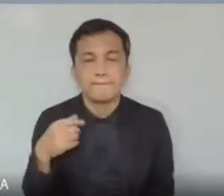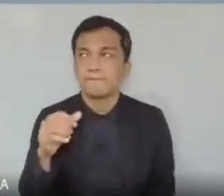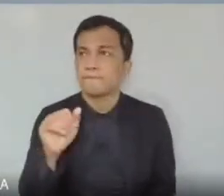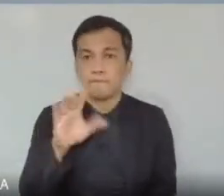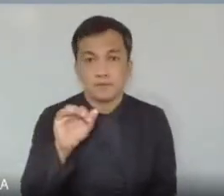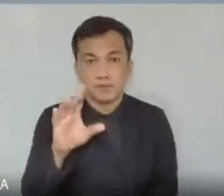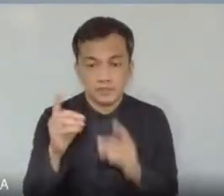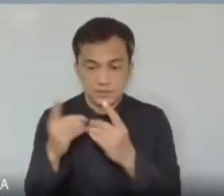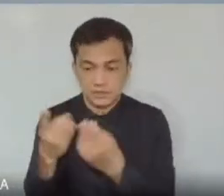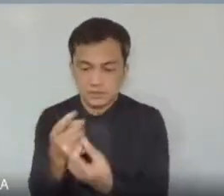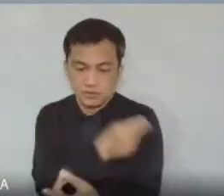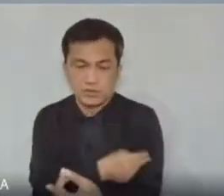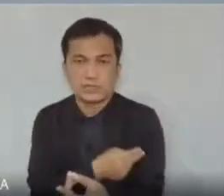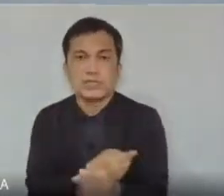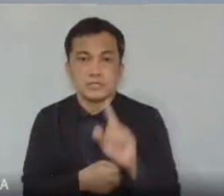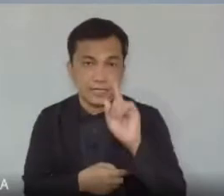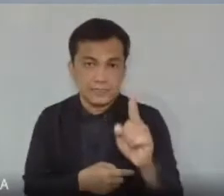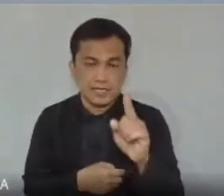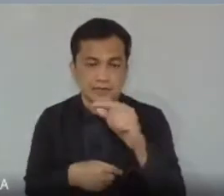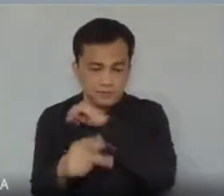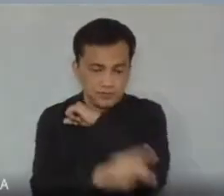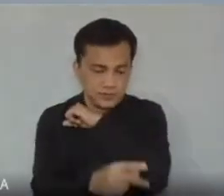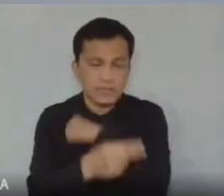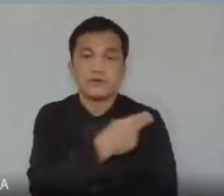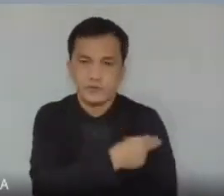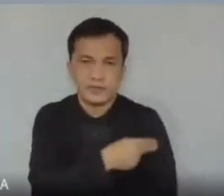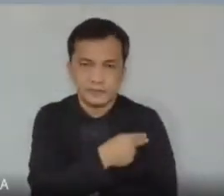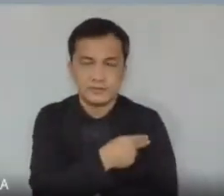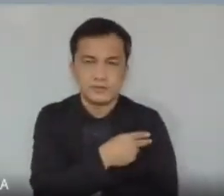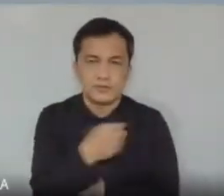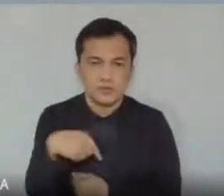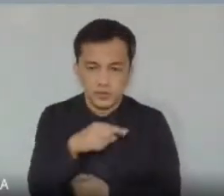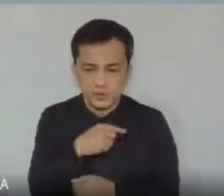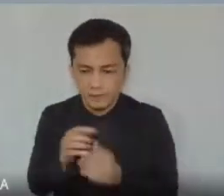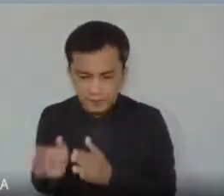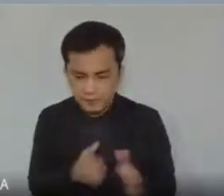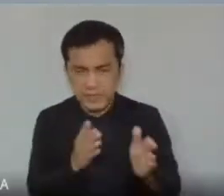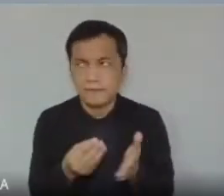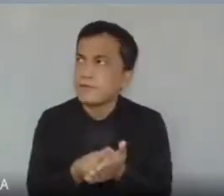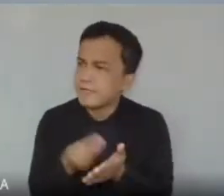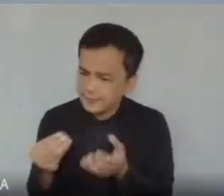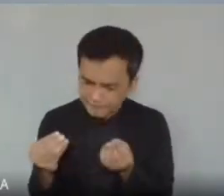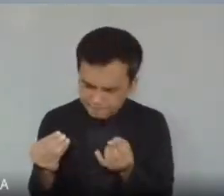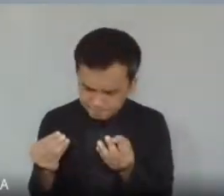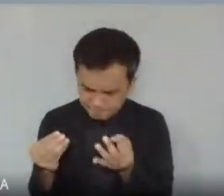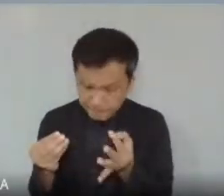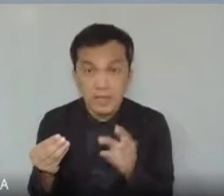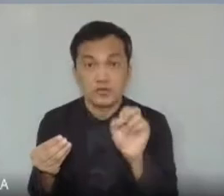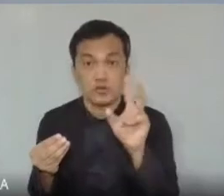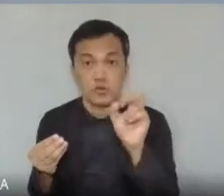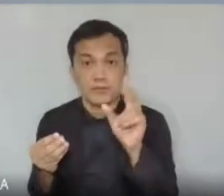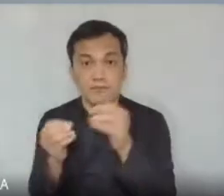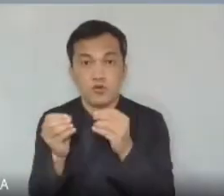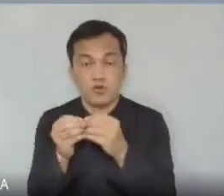district hospitals and probably advocate to our local chief executives to do the same by buying one for their rural